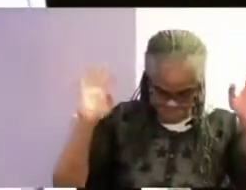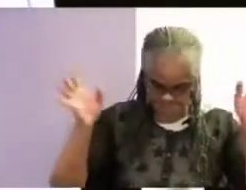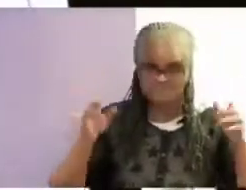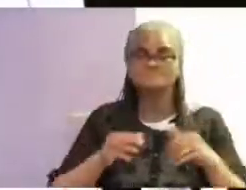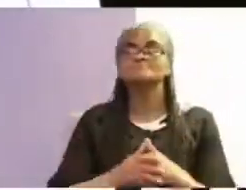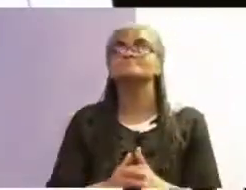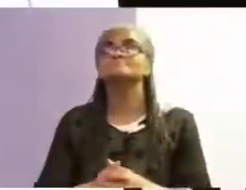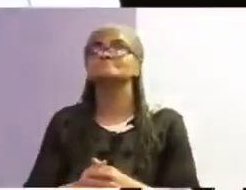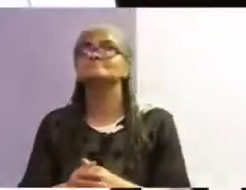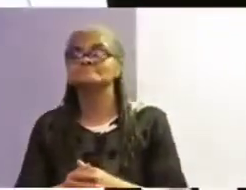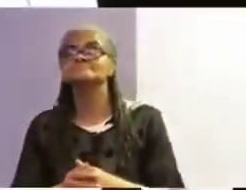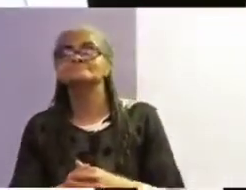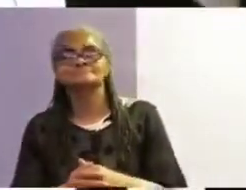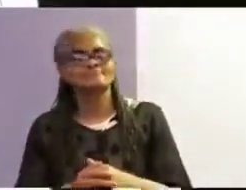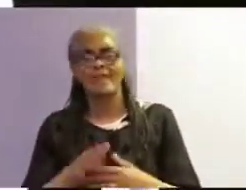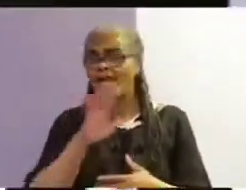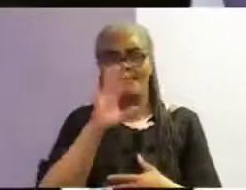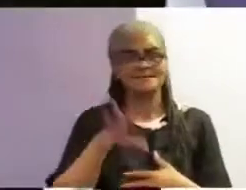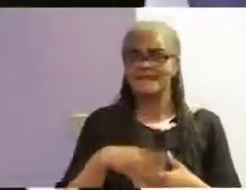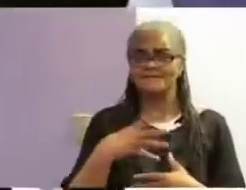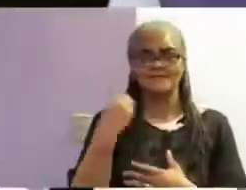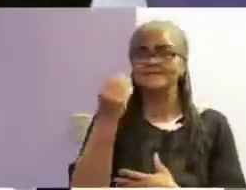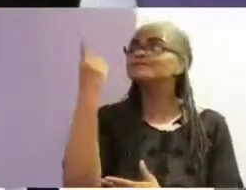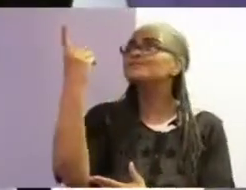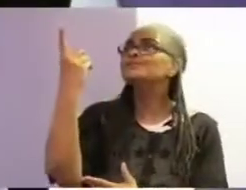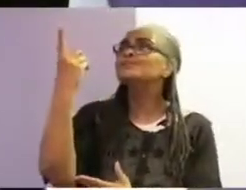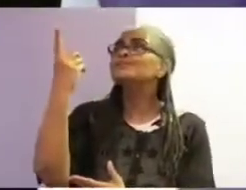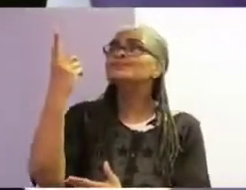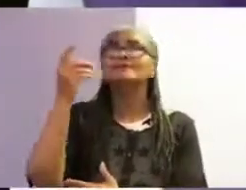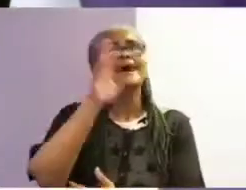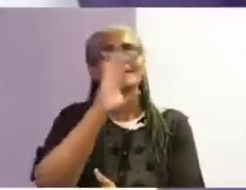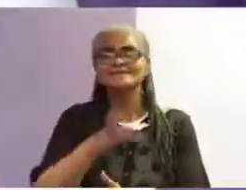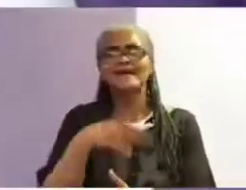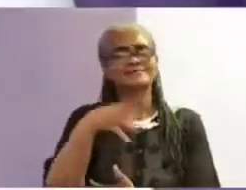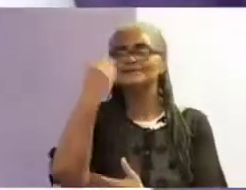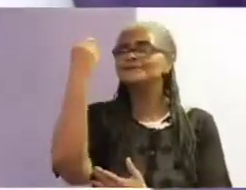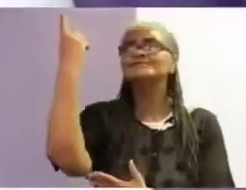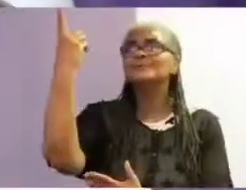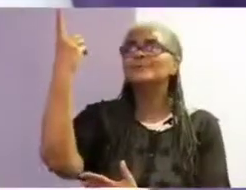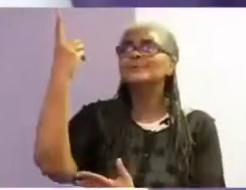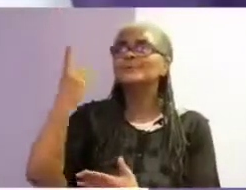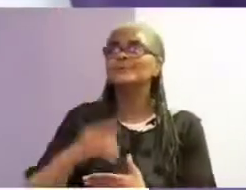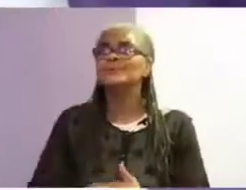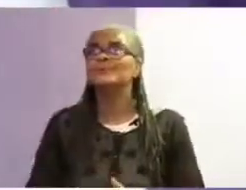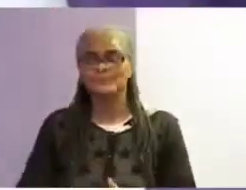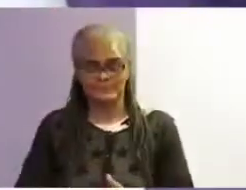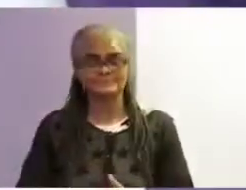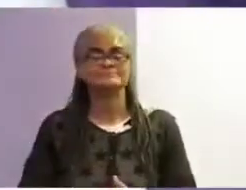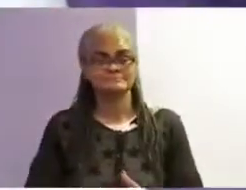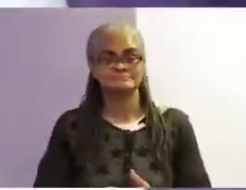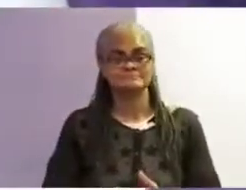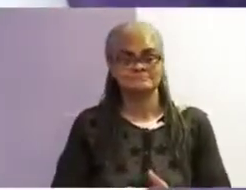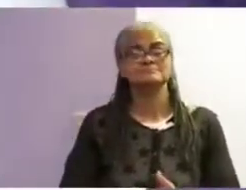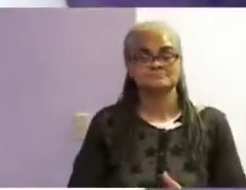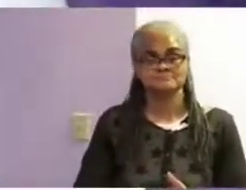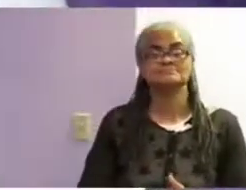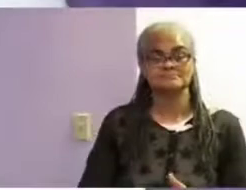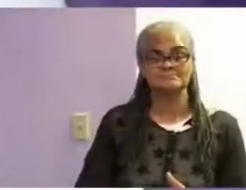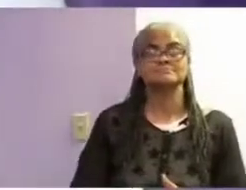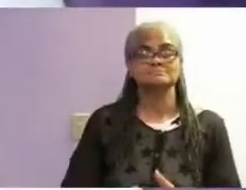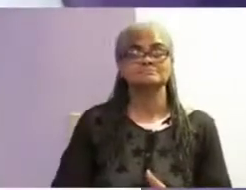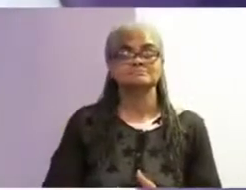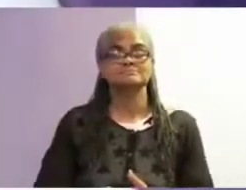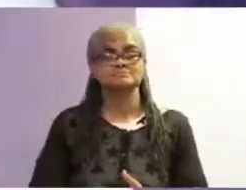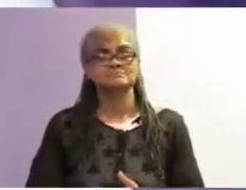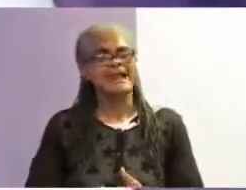I'll never leave you. I'll never leave you. He told him to stay. He said, I can't say